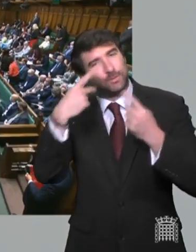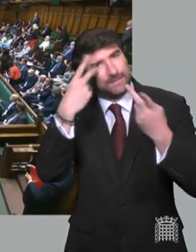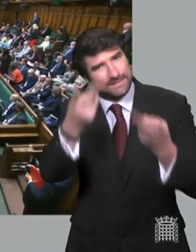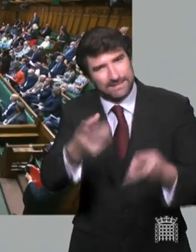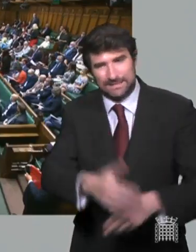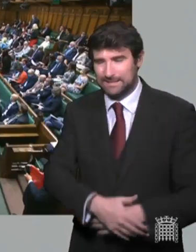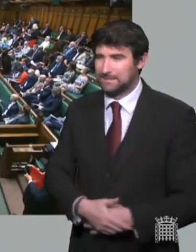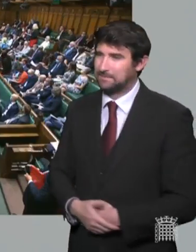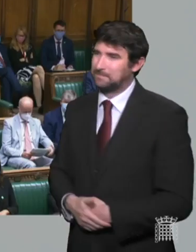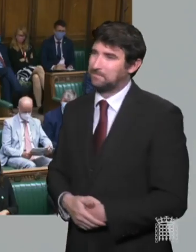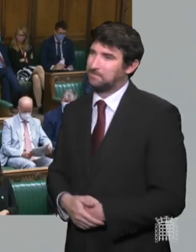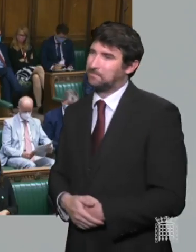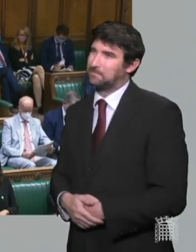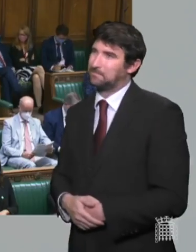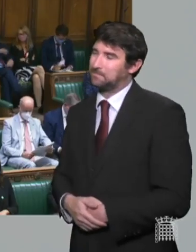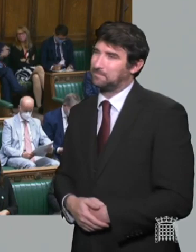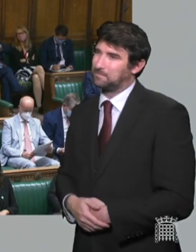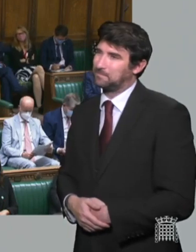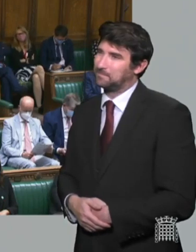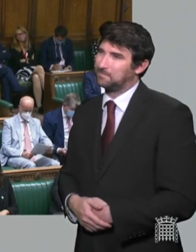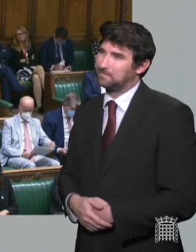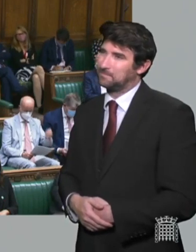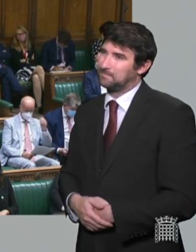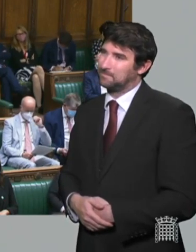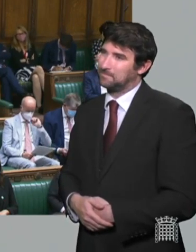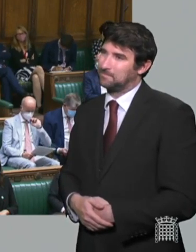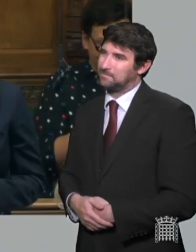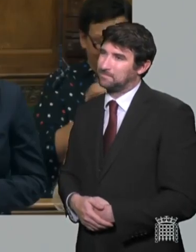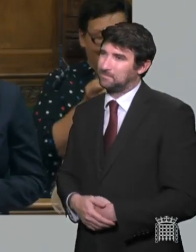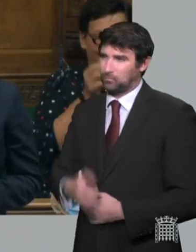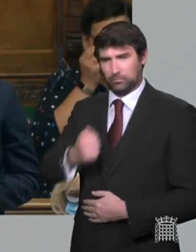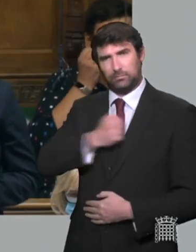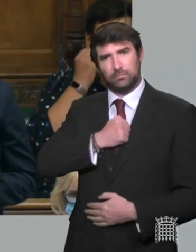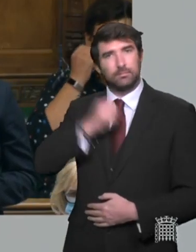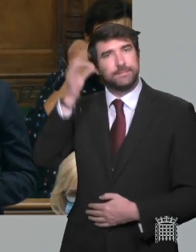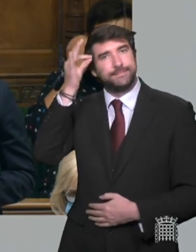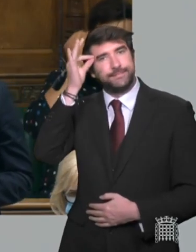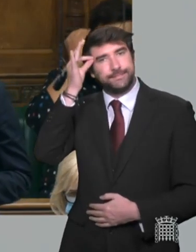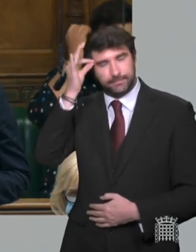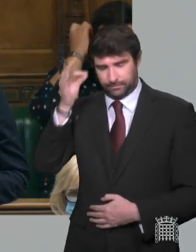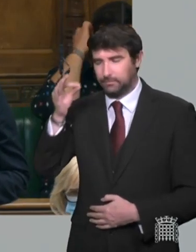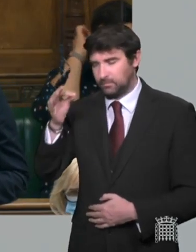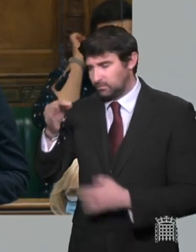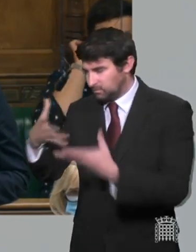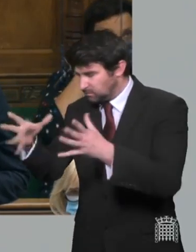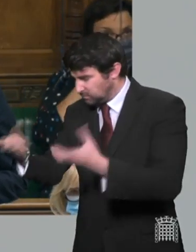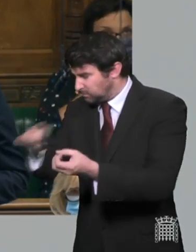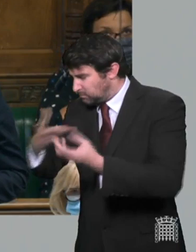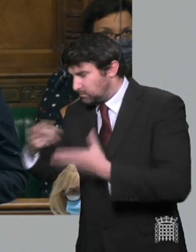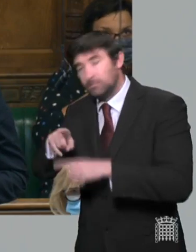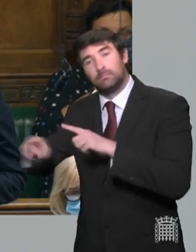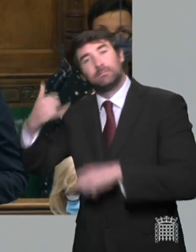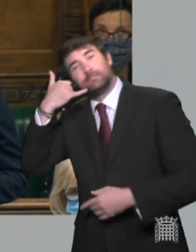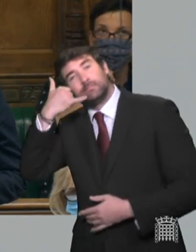Thank you very much, Mr. Speaker. My constituents spent hours waiting to get through to someone on the government-issued number for